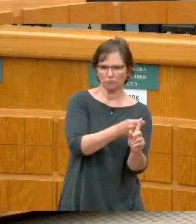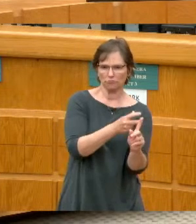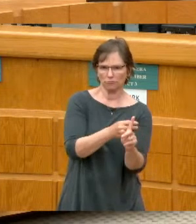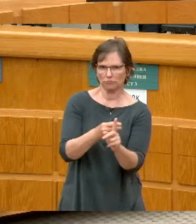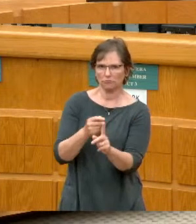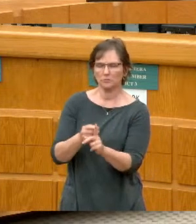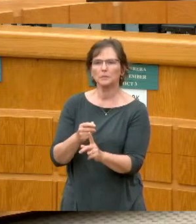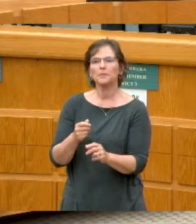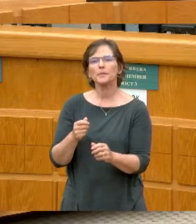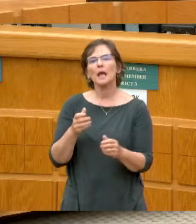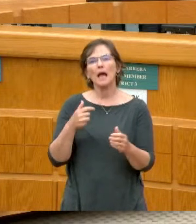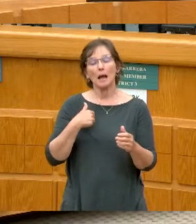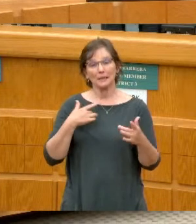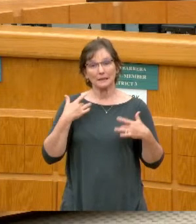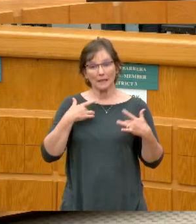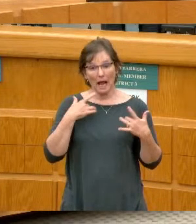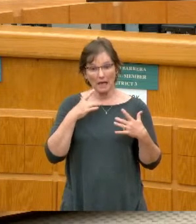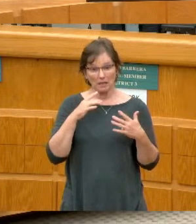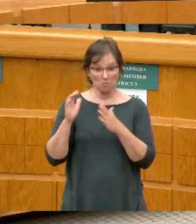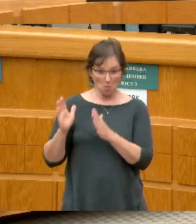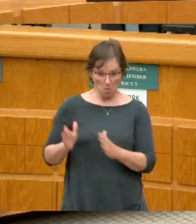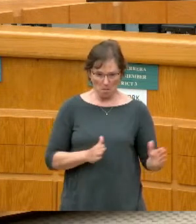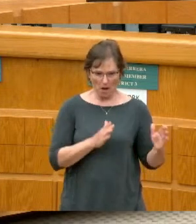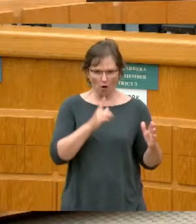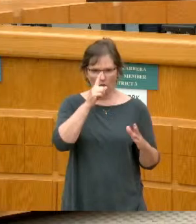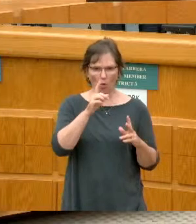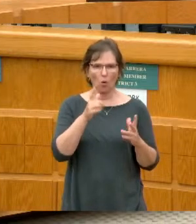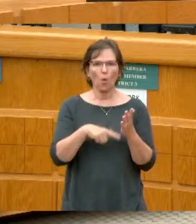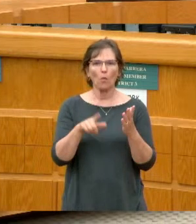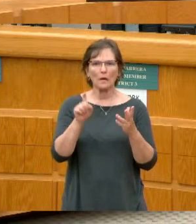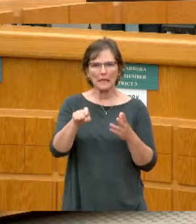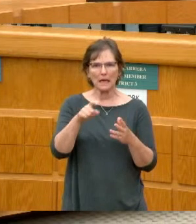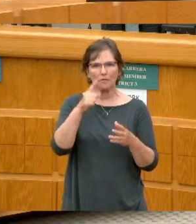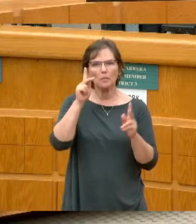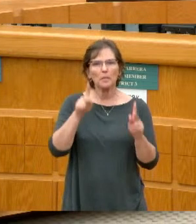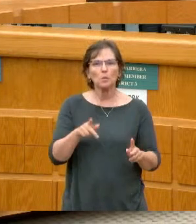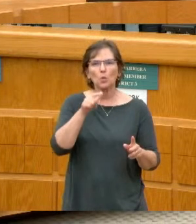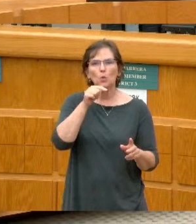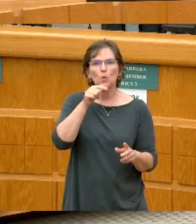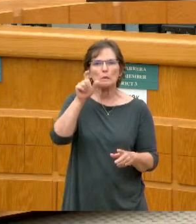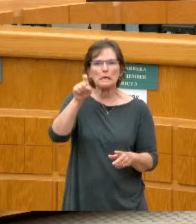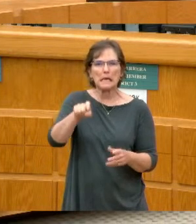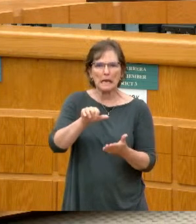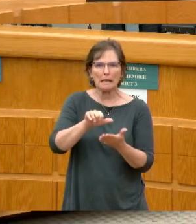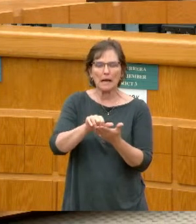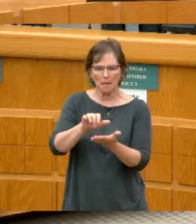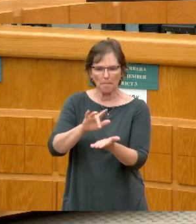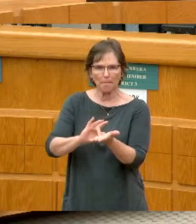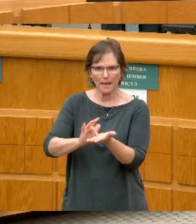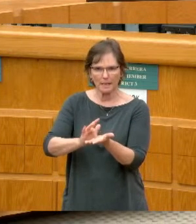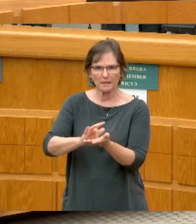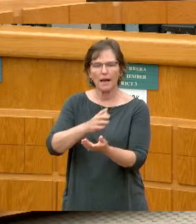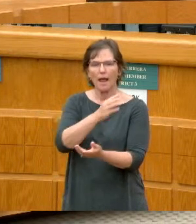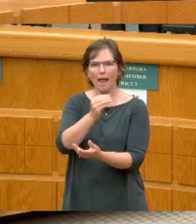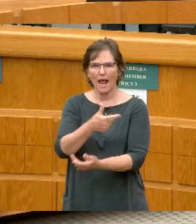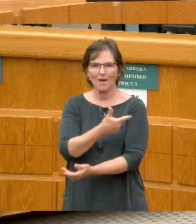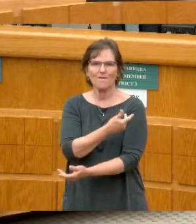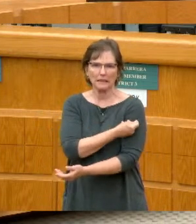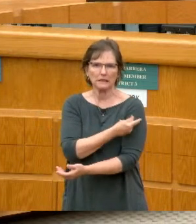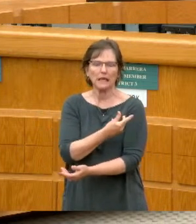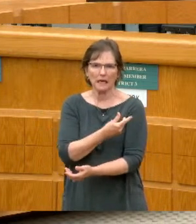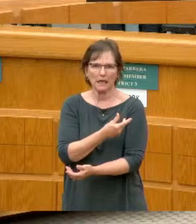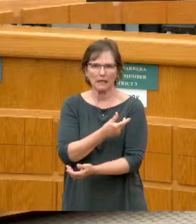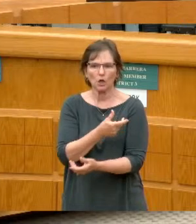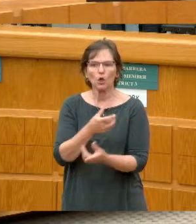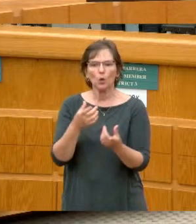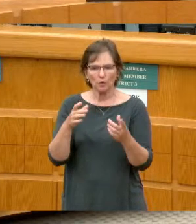I'm excited to see these treatments and vaccines approved and become available in the upcoming months. And I will be doing all that